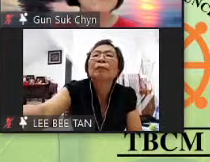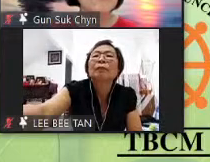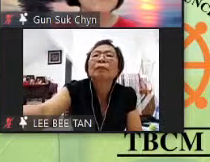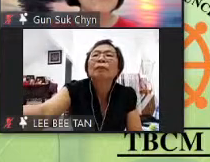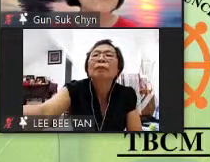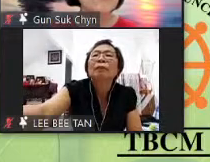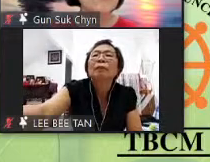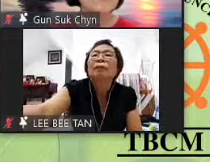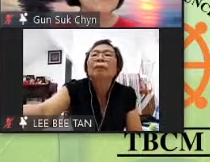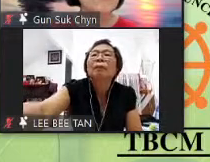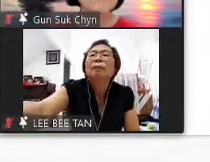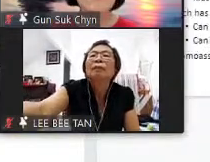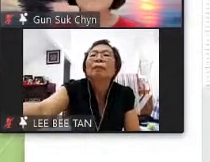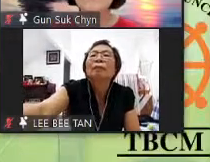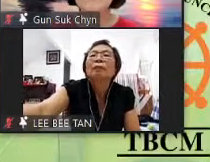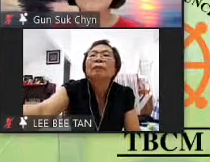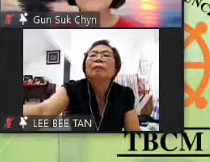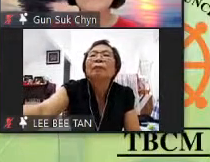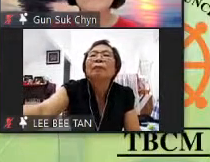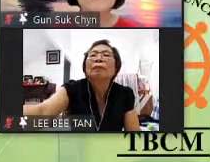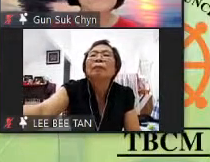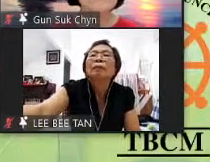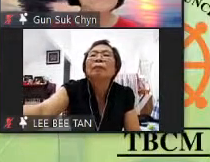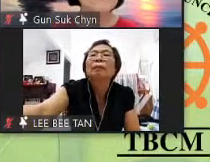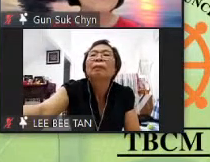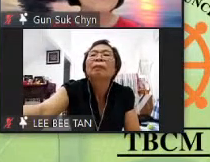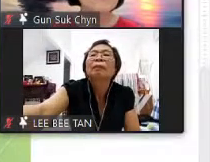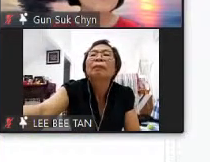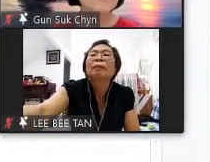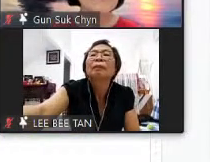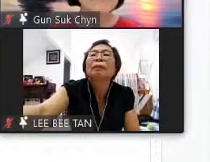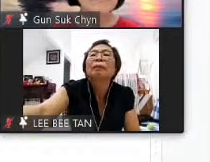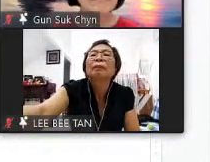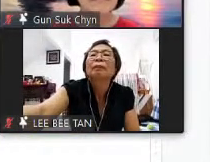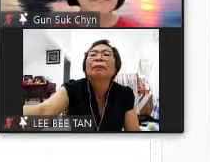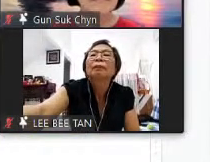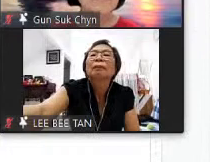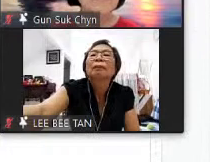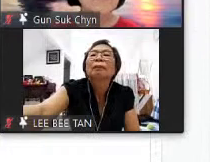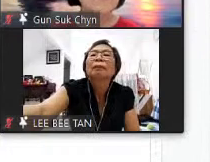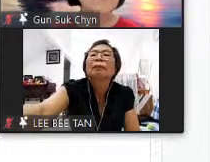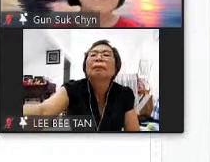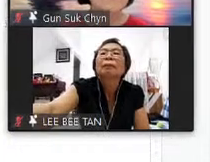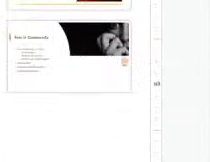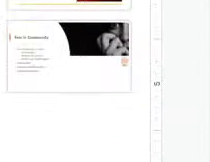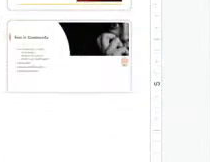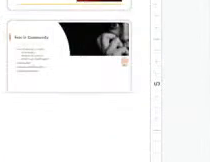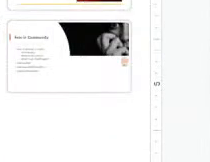Hang on, I think there's a lagging in the, what do you call that? Yeah.